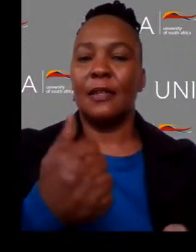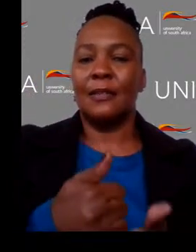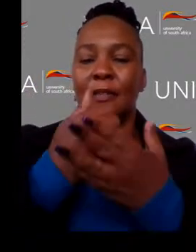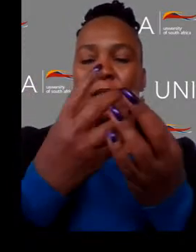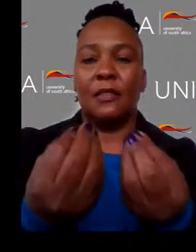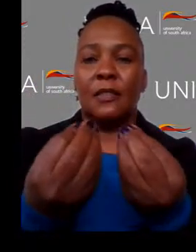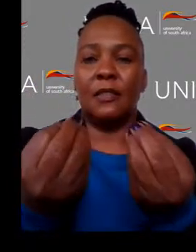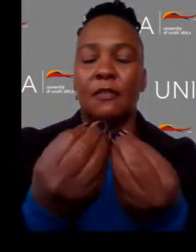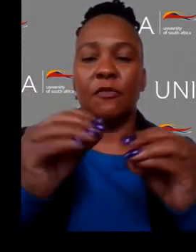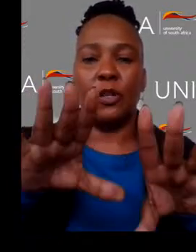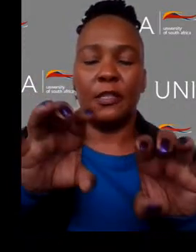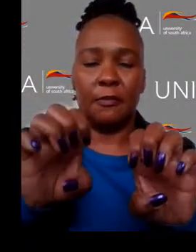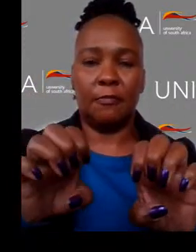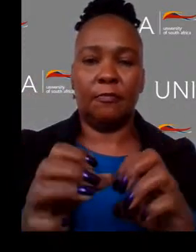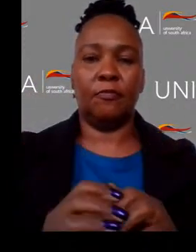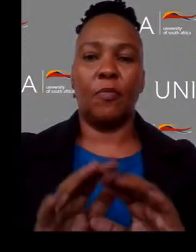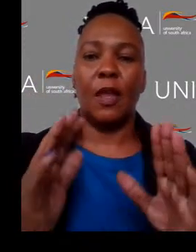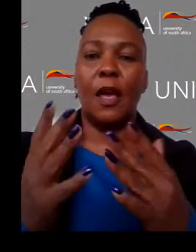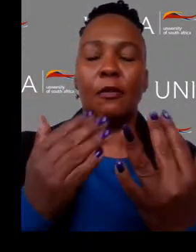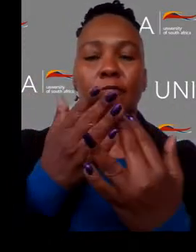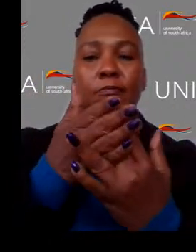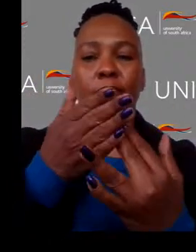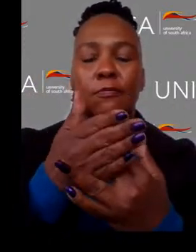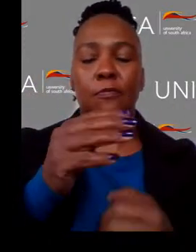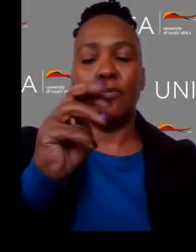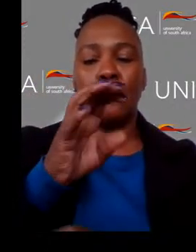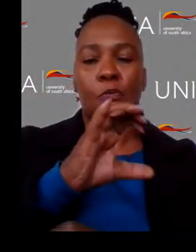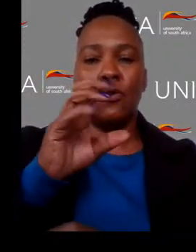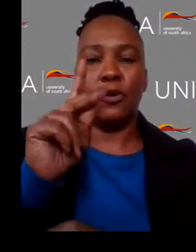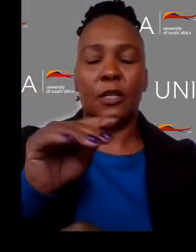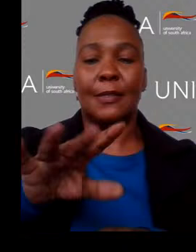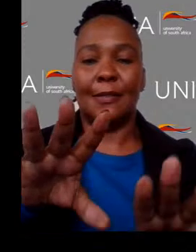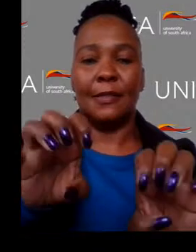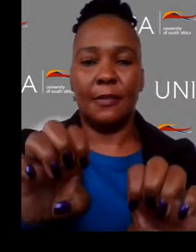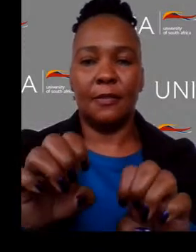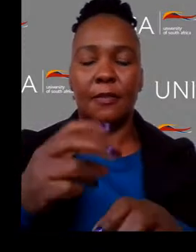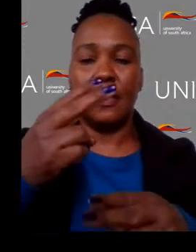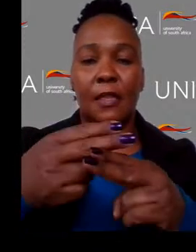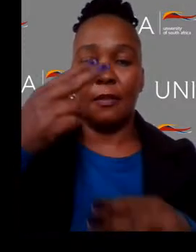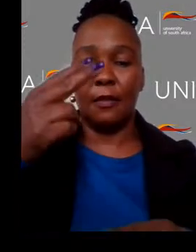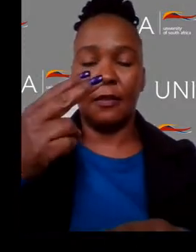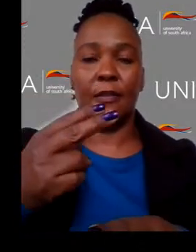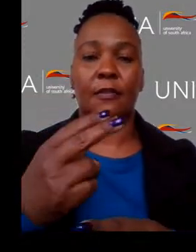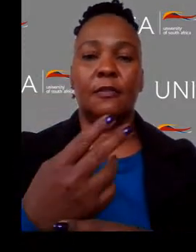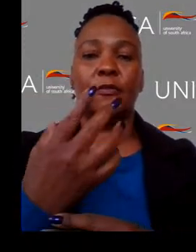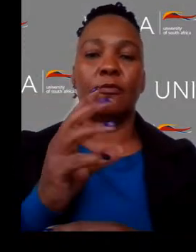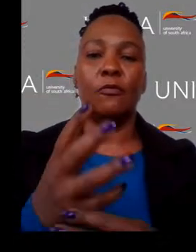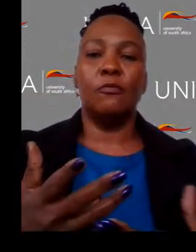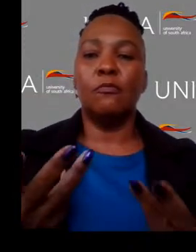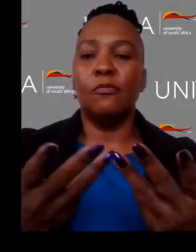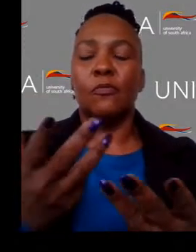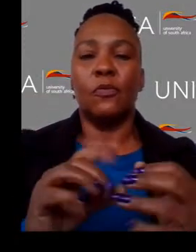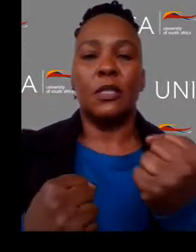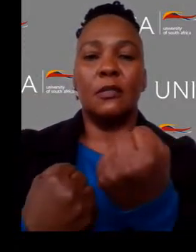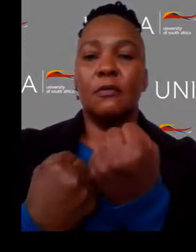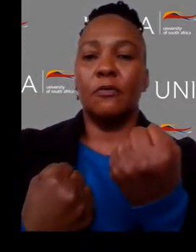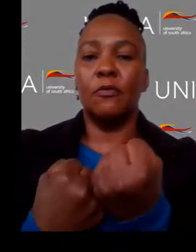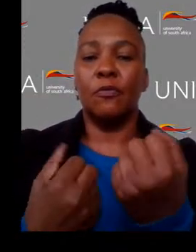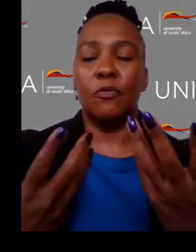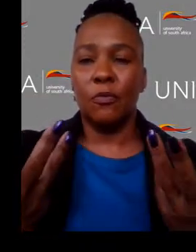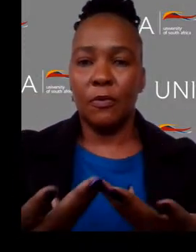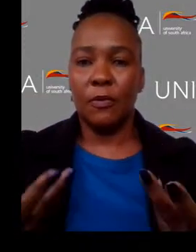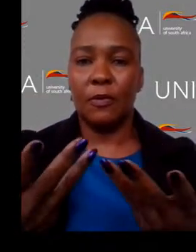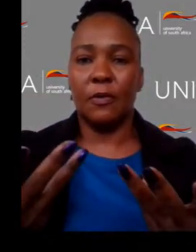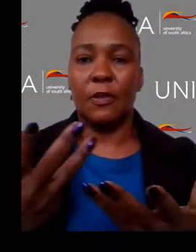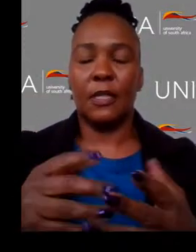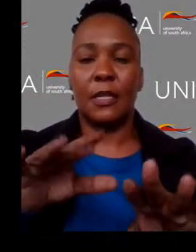examination, how you can access the mock exams, and then finally also where do you go for support during the examinations,